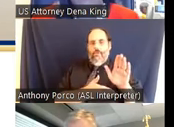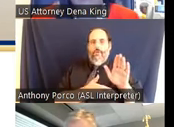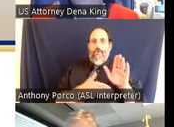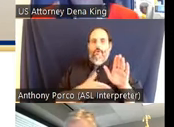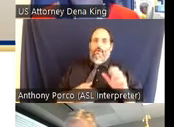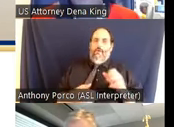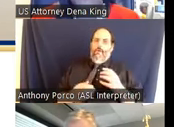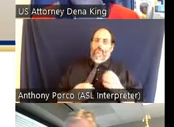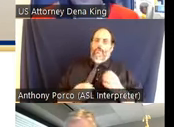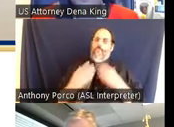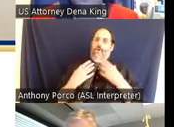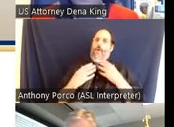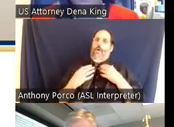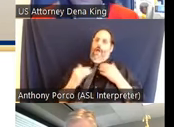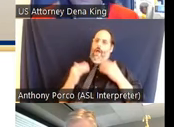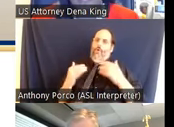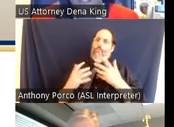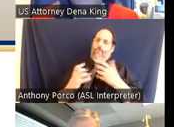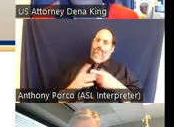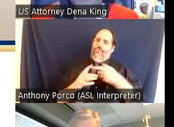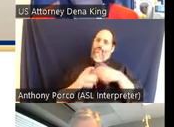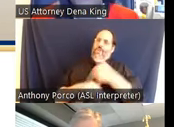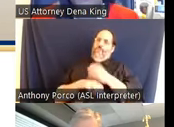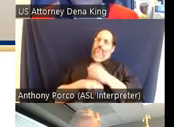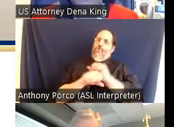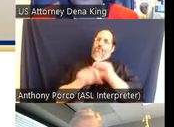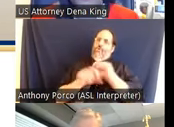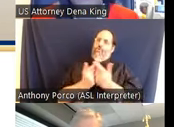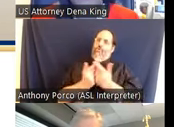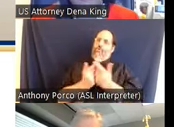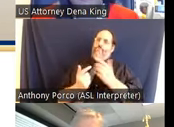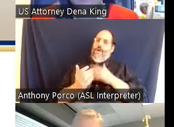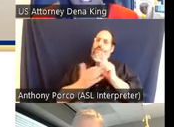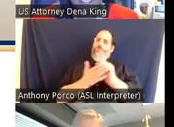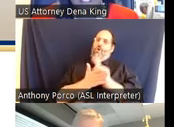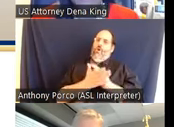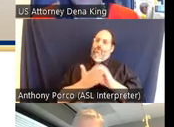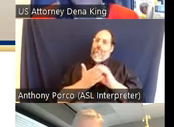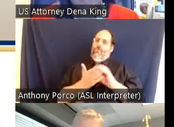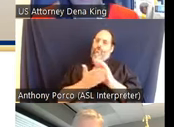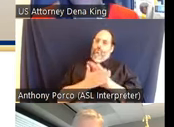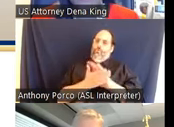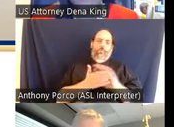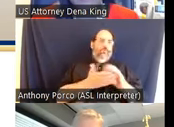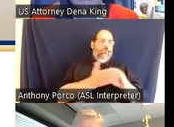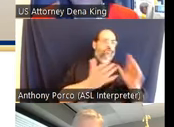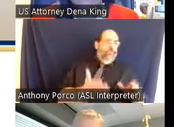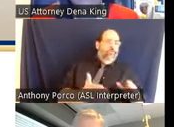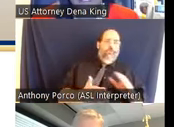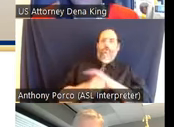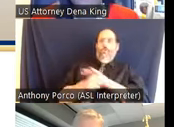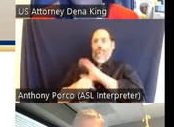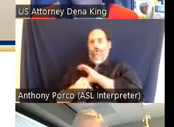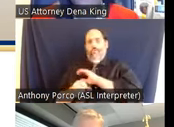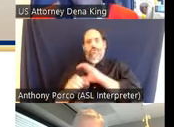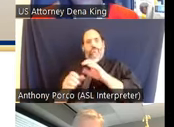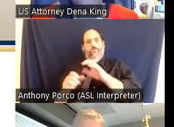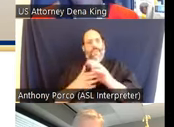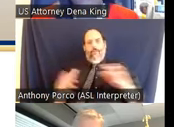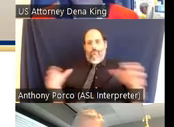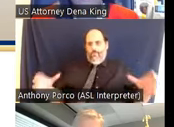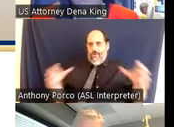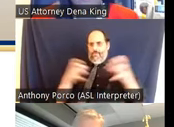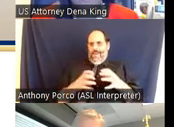event that he was hoping to start a working group at the law school with student leaders and local law enforcement designed to increase